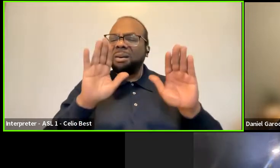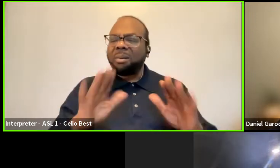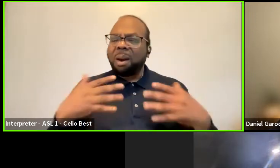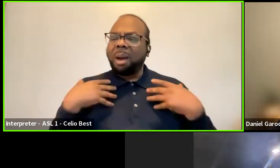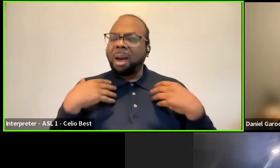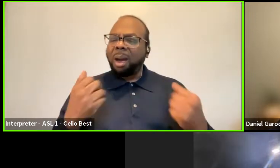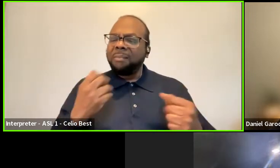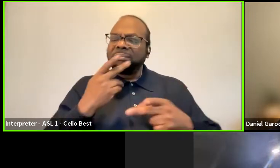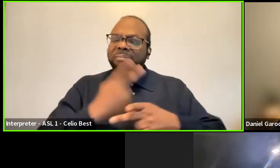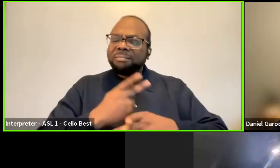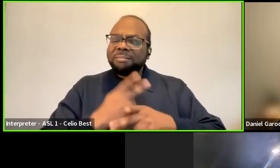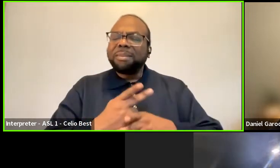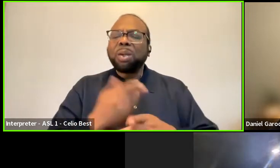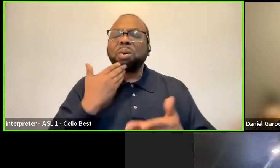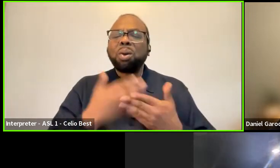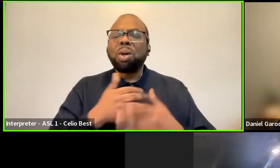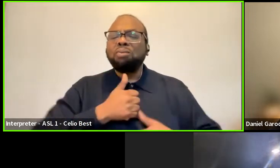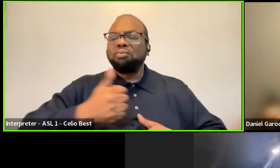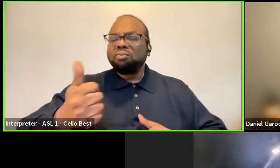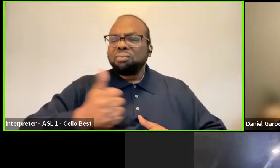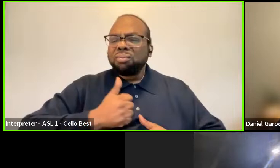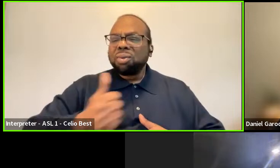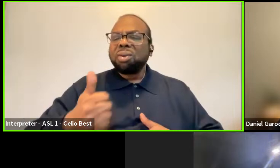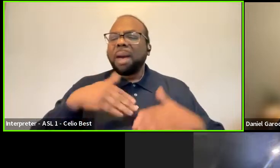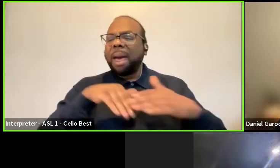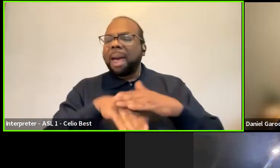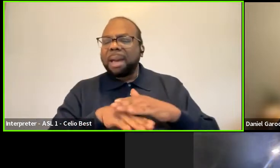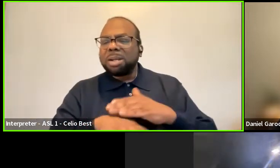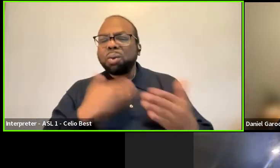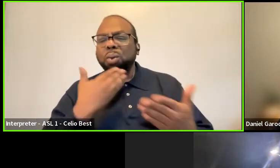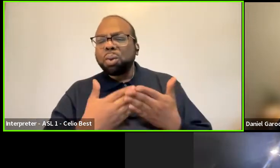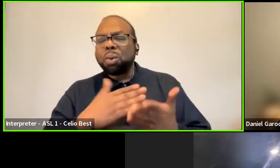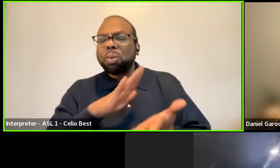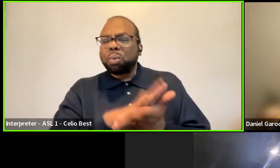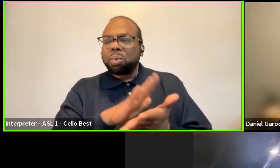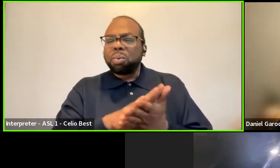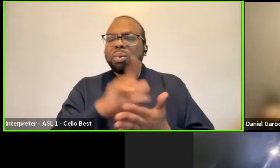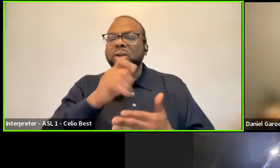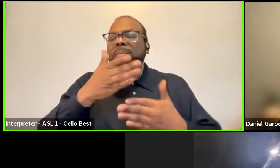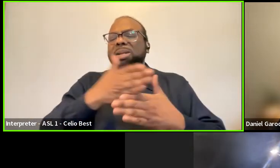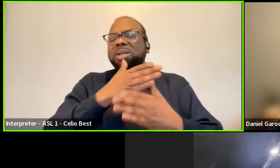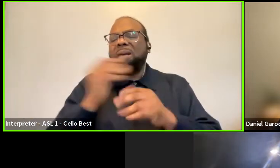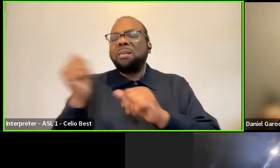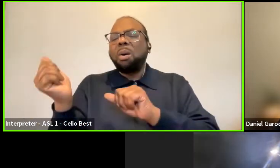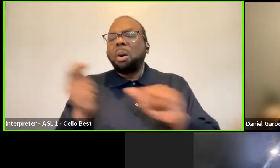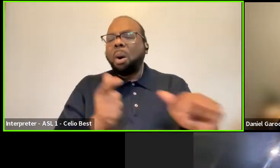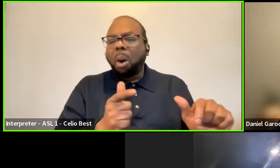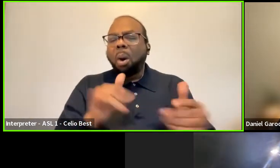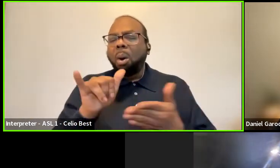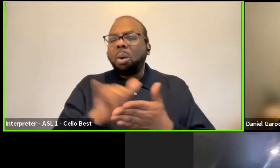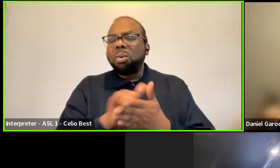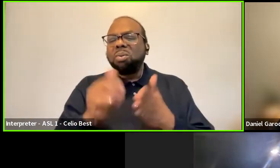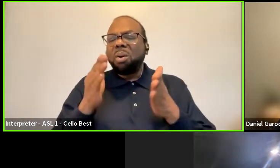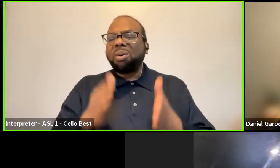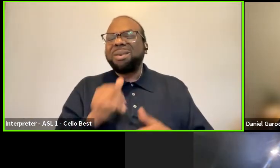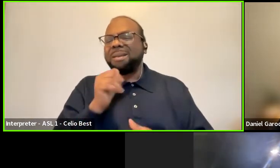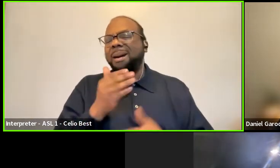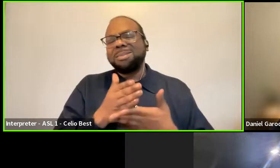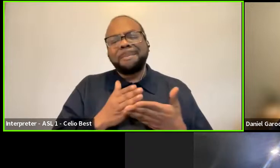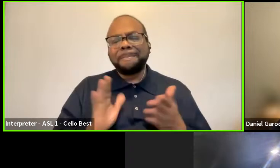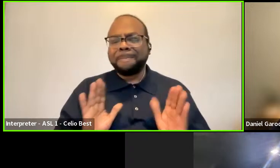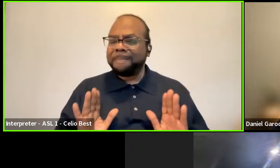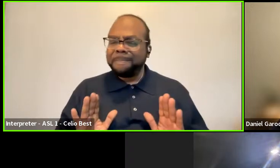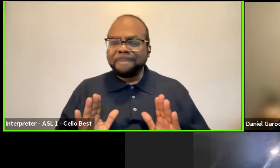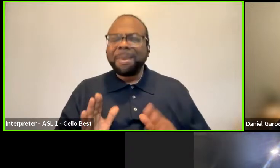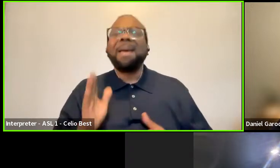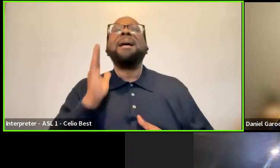transportation, excellent access to good food, good schools, it should be shared for all New Yorkers and not just some. And so I know there's